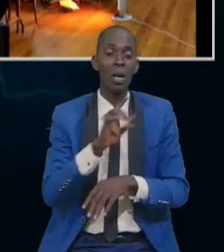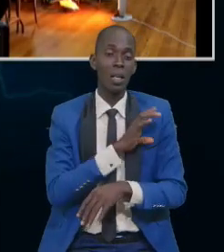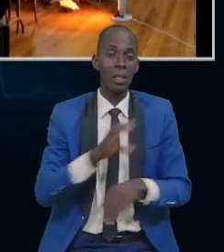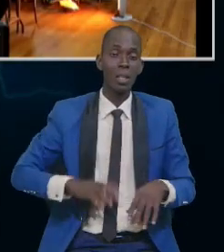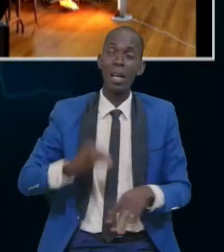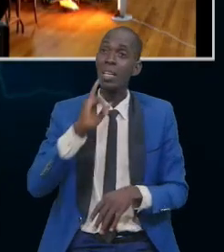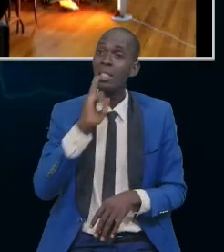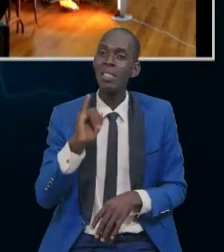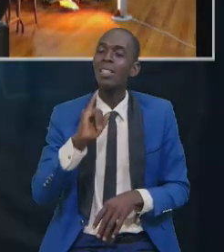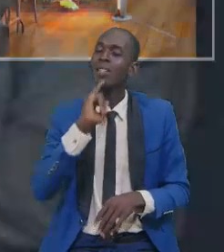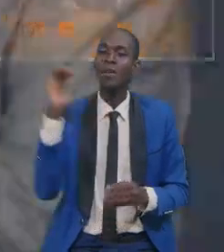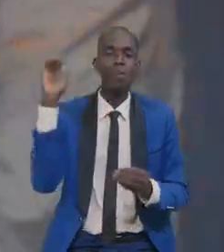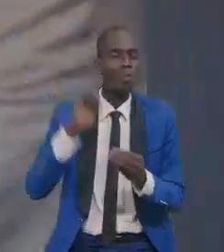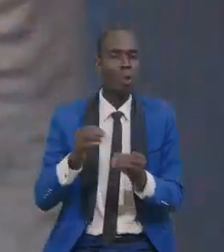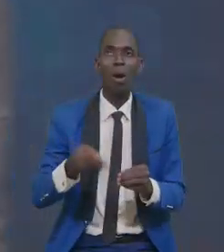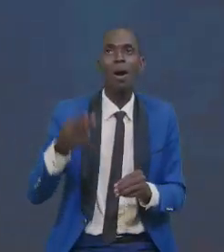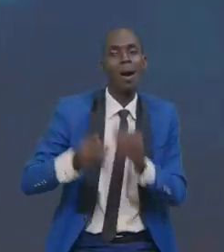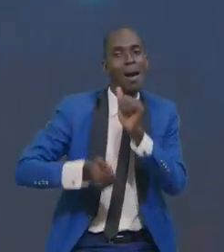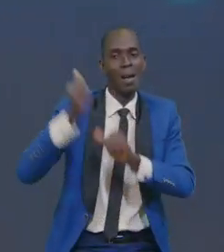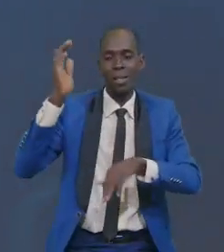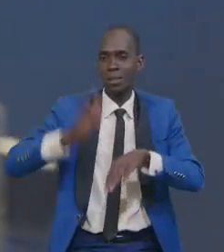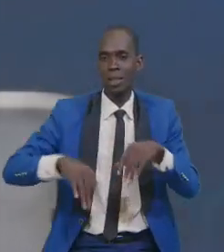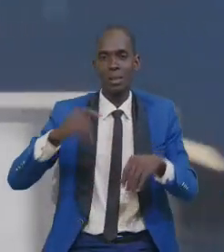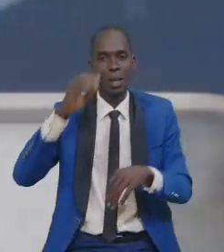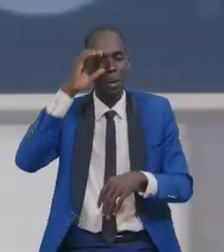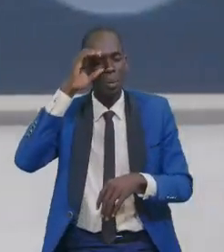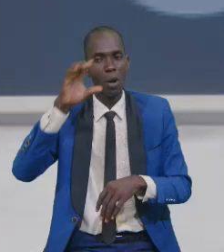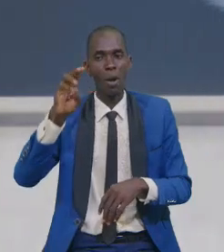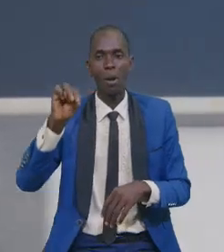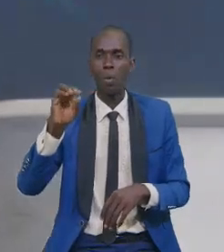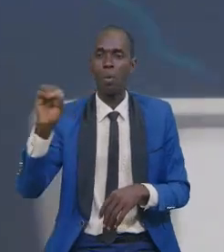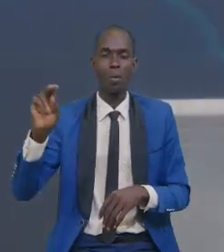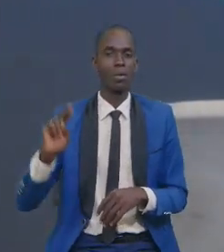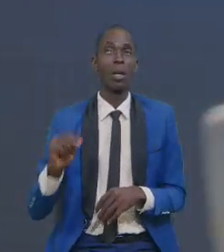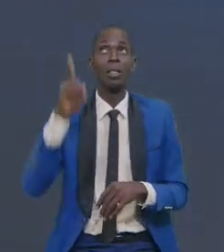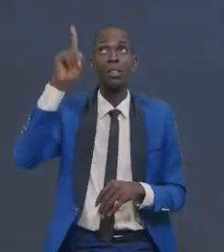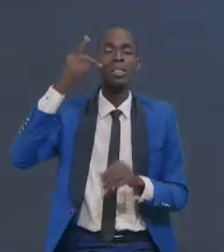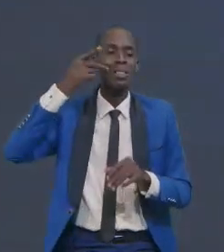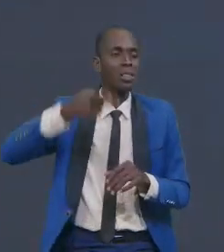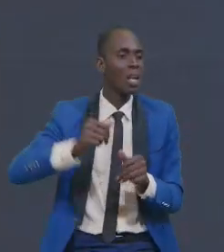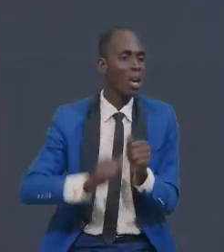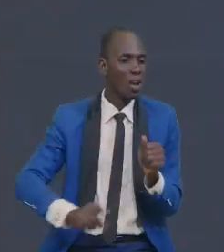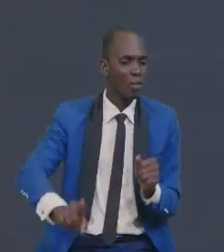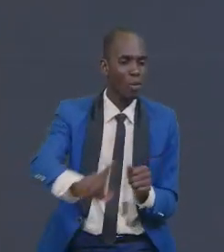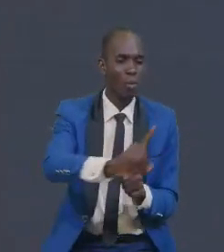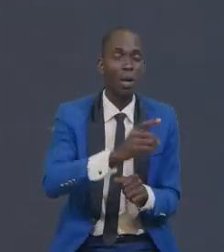higher than the moon. And so he sees everyone. And now he has power in